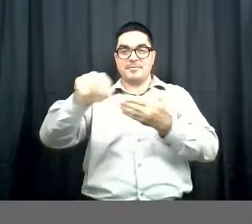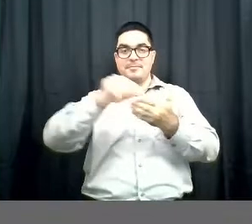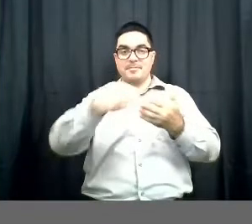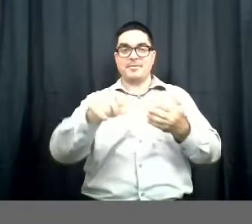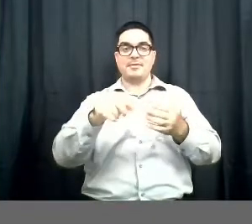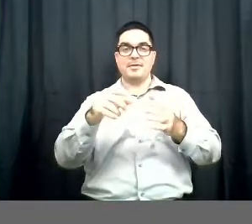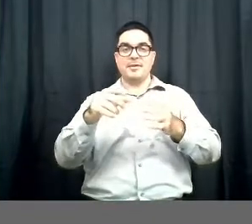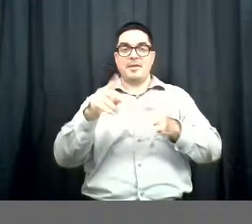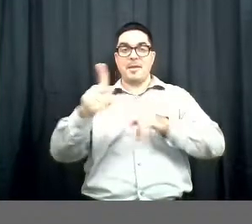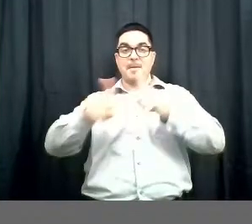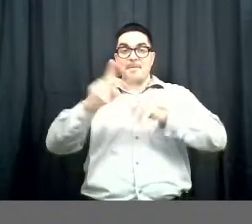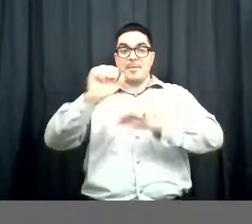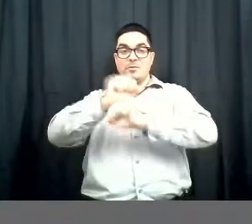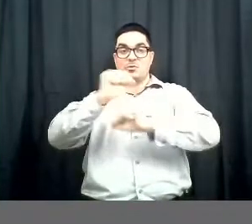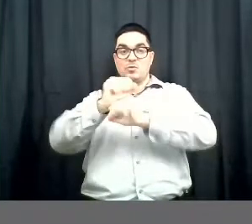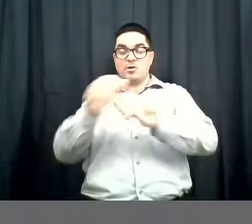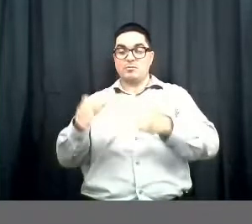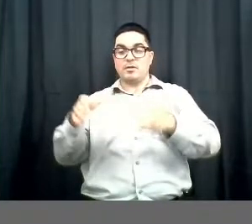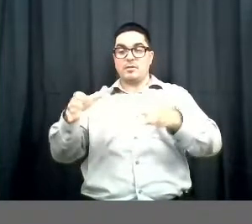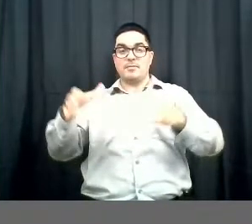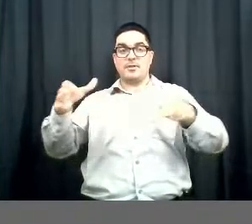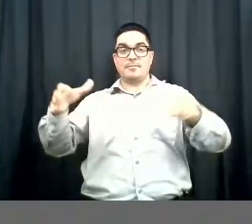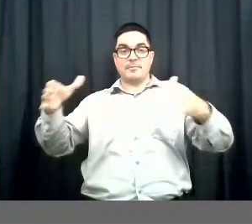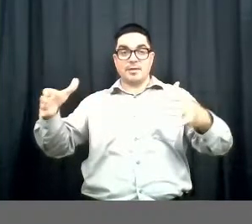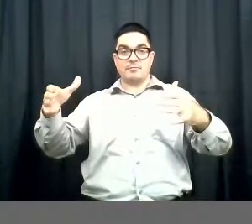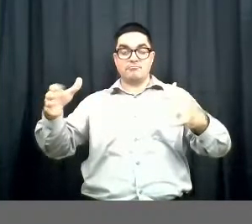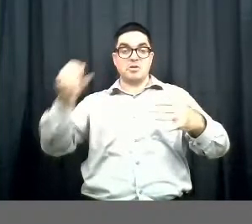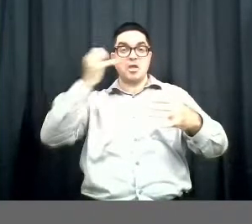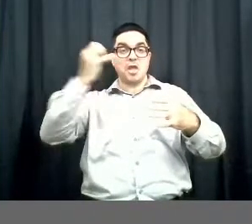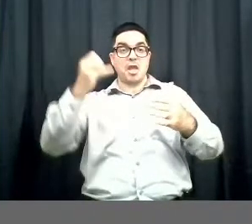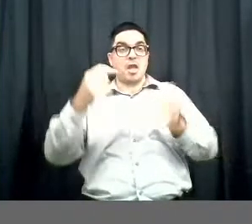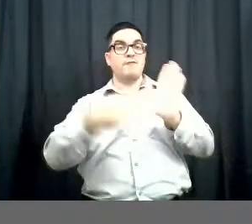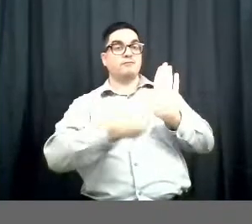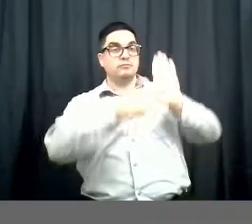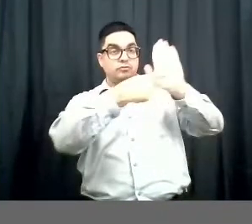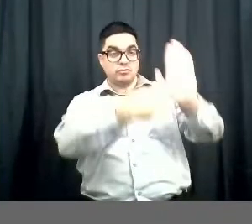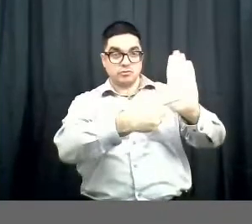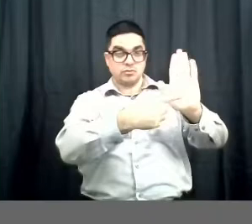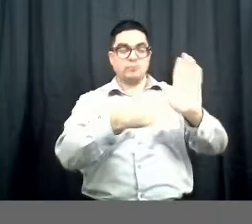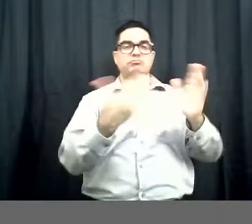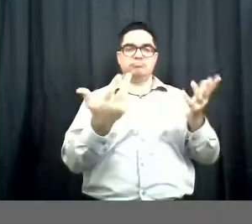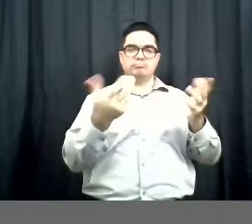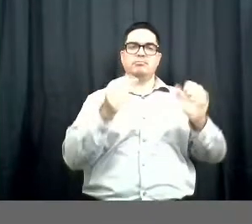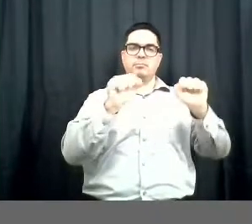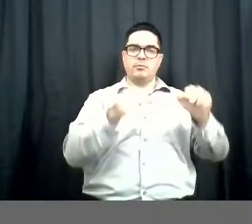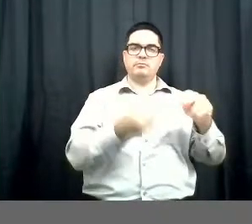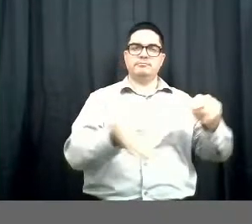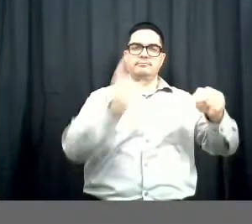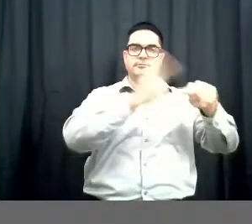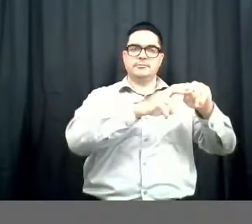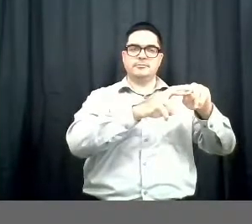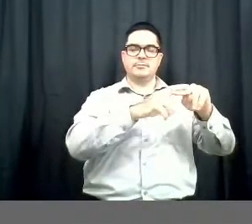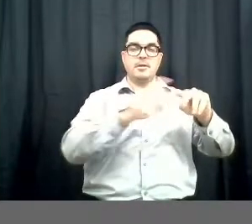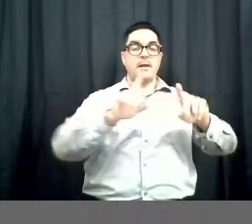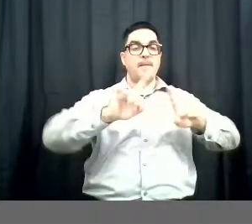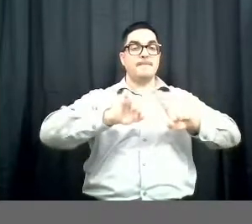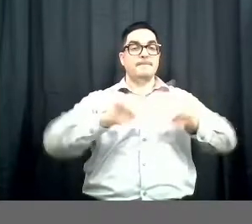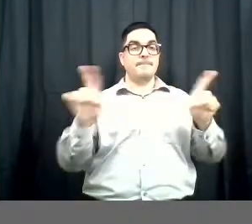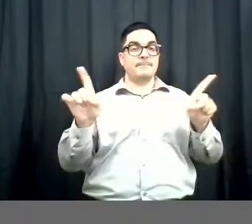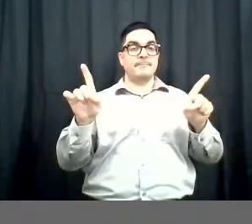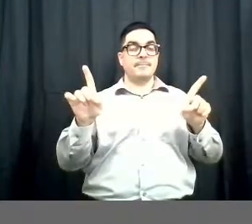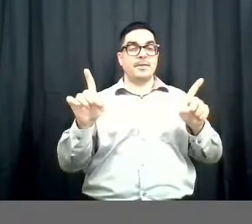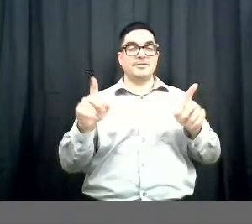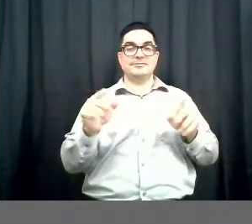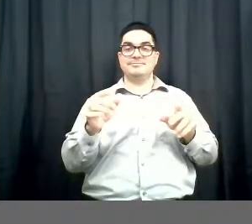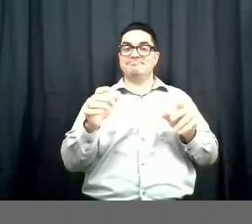us the incremental personnel reductions, where they occur, and how the savings will be achieved. But there is no plan to actually, no plan